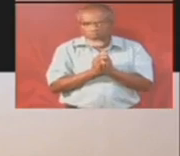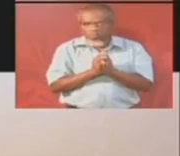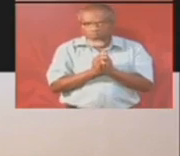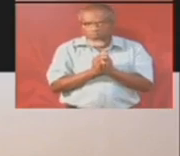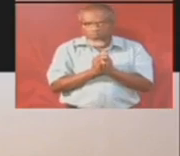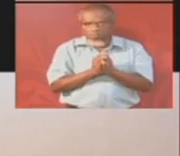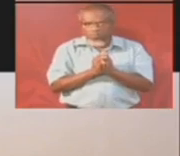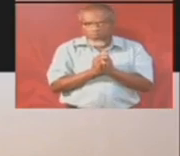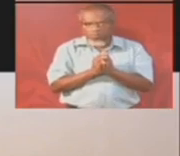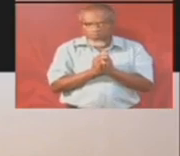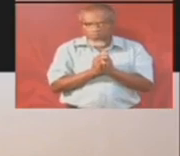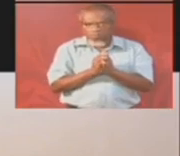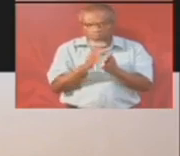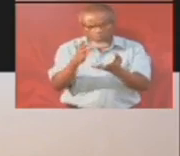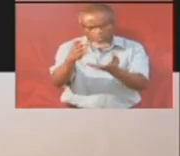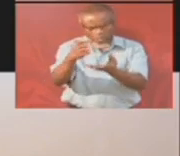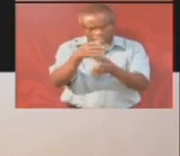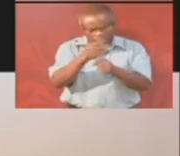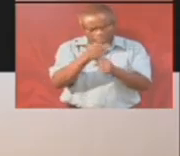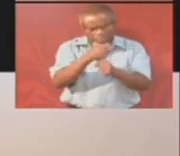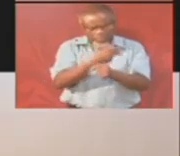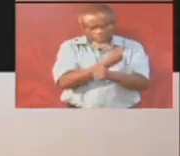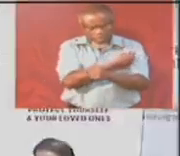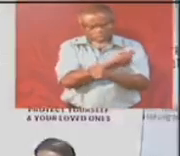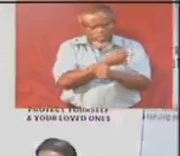of vaccines at this point in time? The